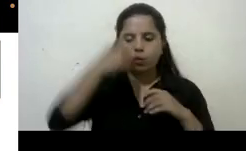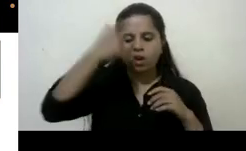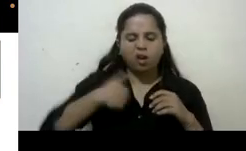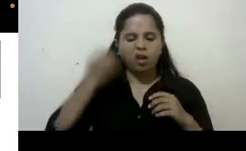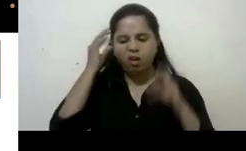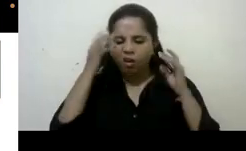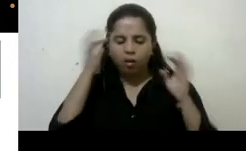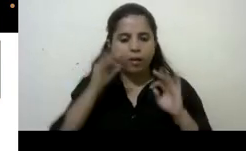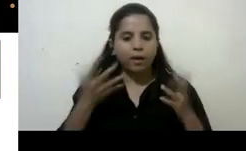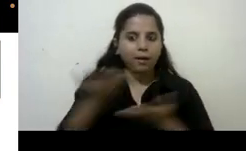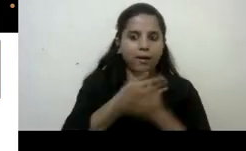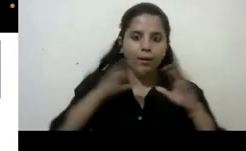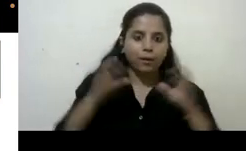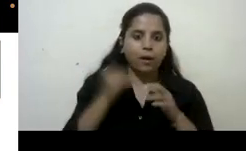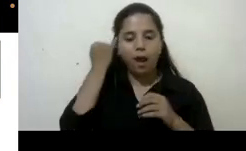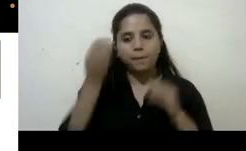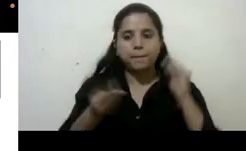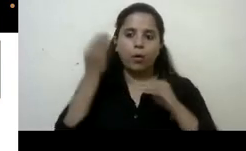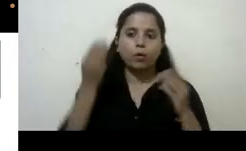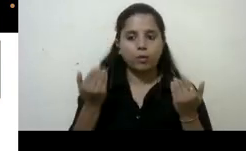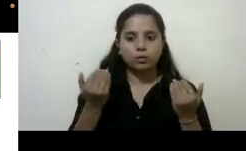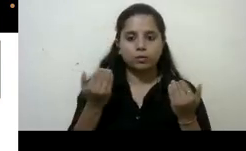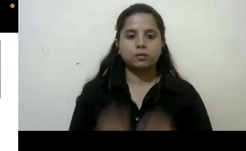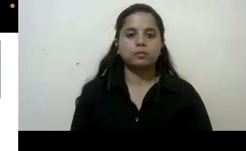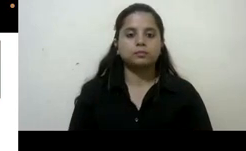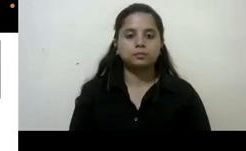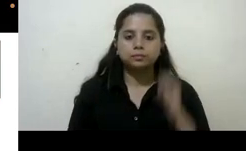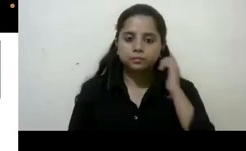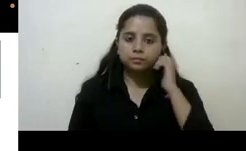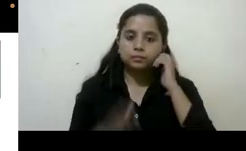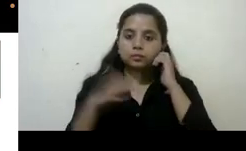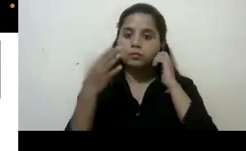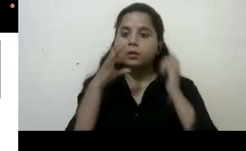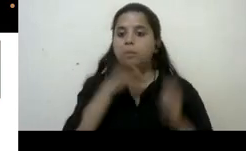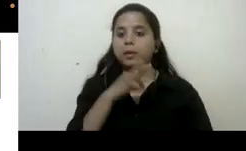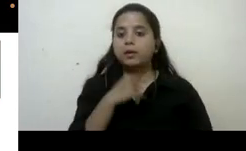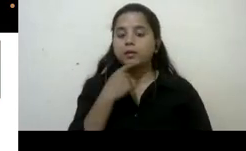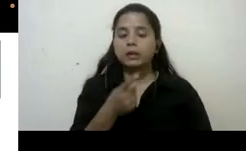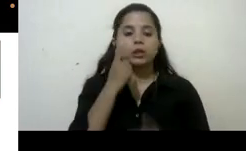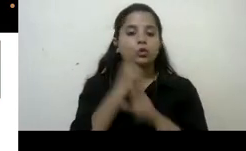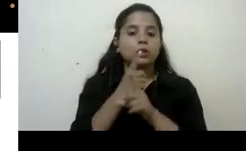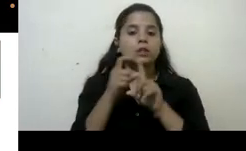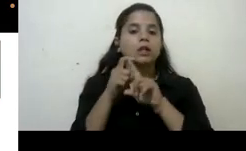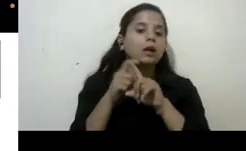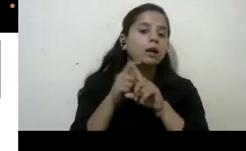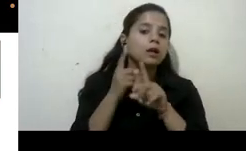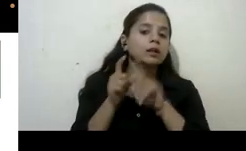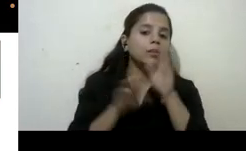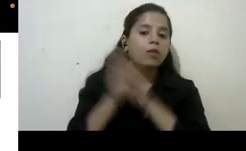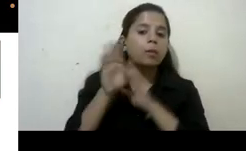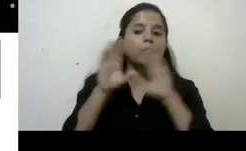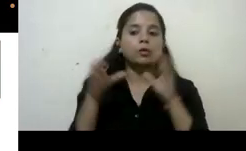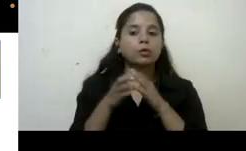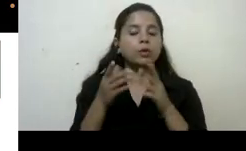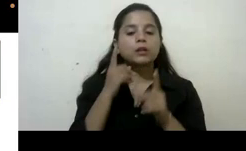Another benefit of teacher development group is the